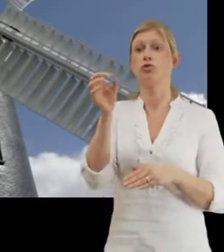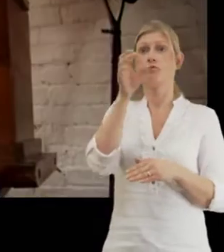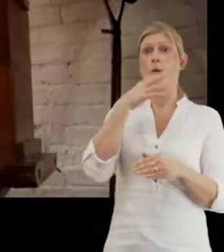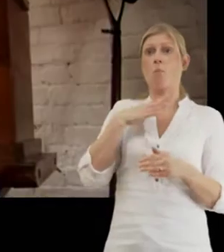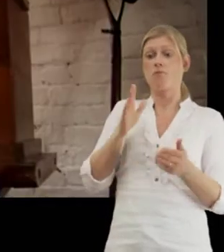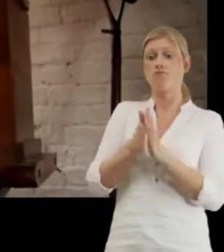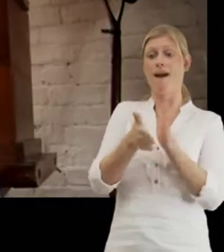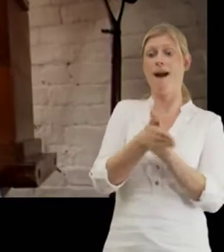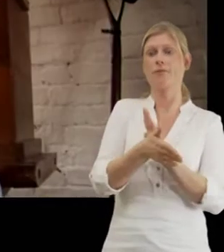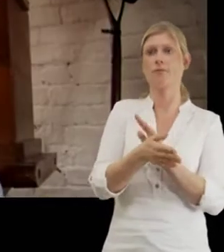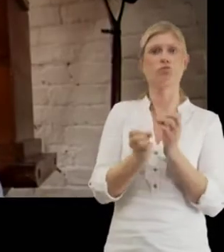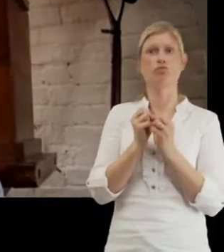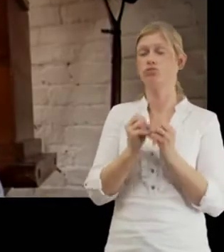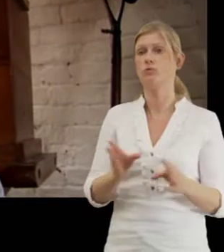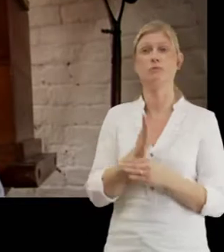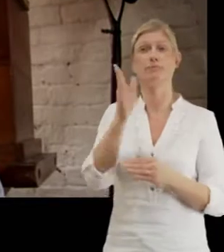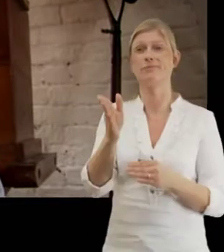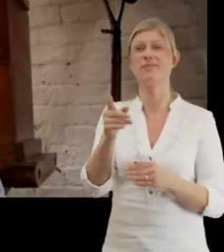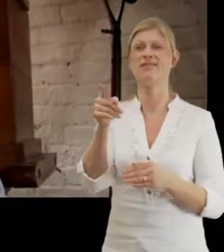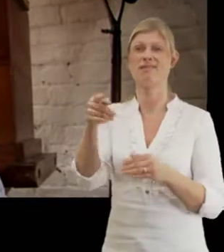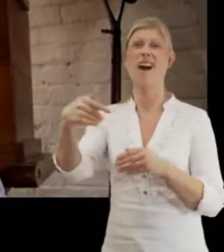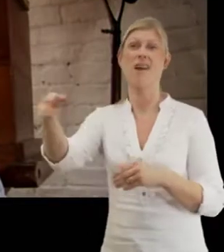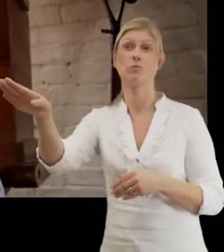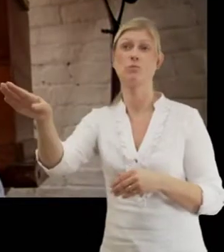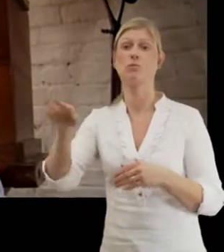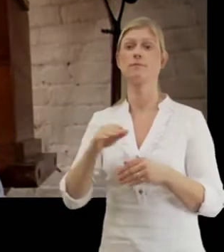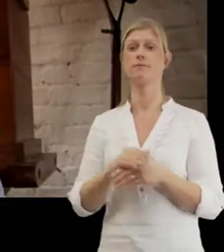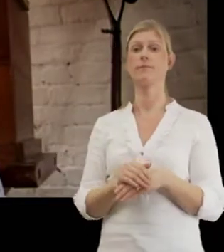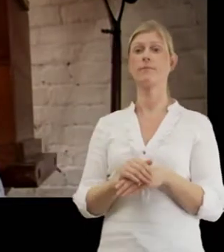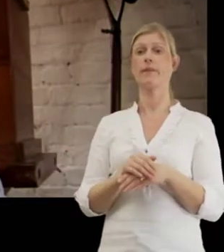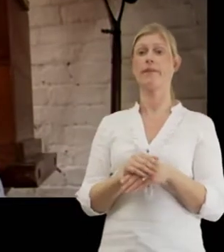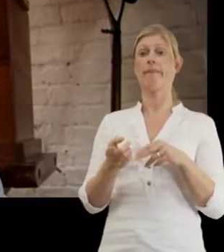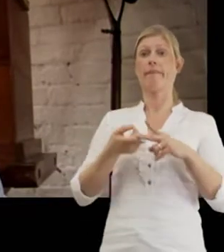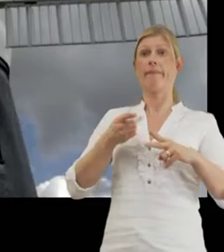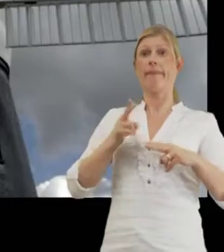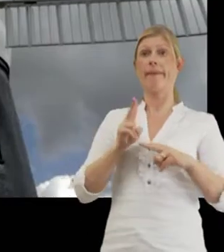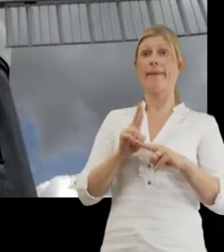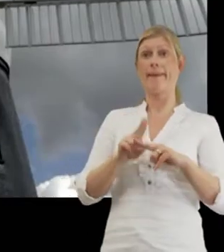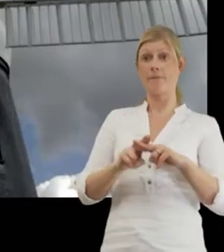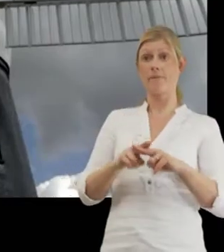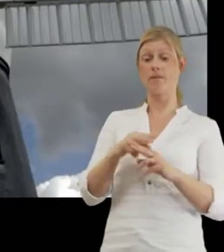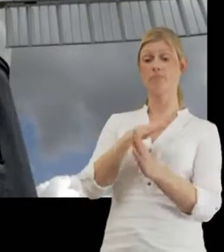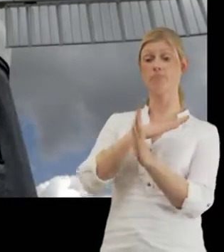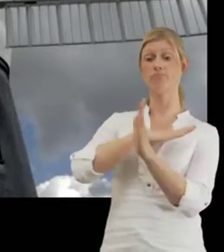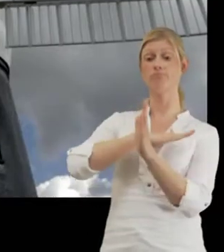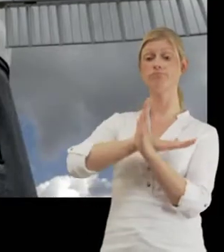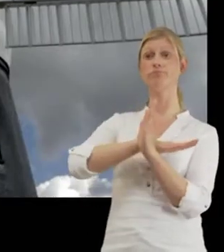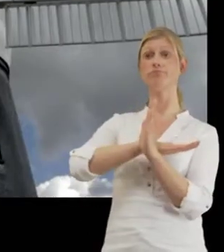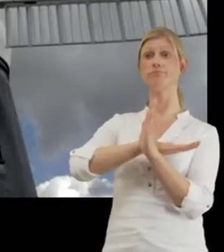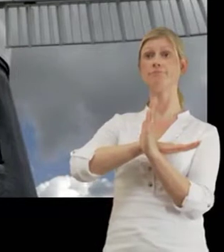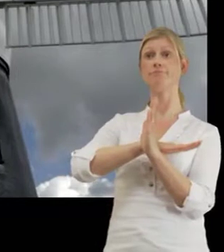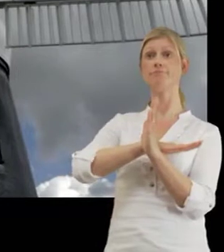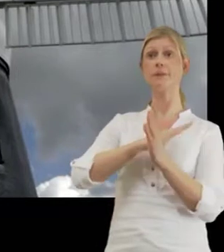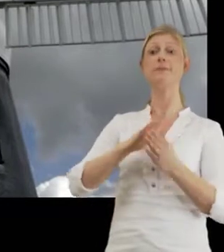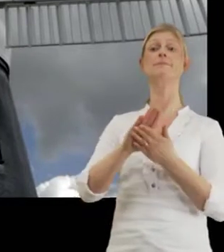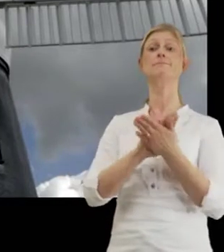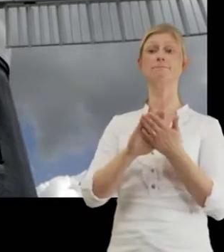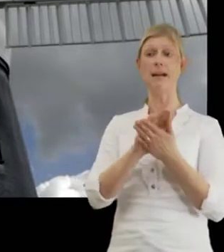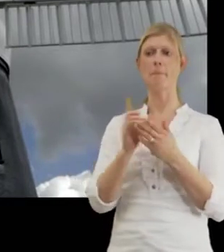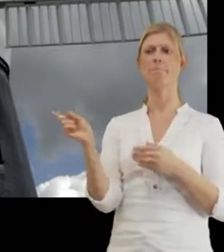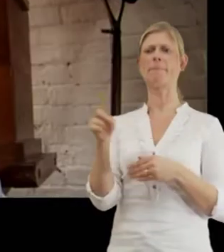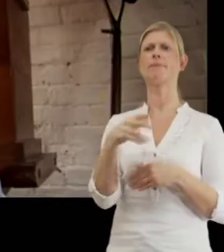to that mill because the miller's gone away. If you see them in St George's Cross, that means back in